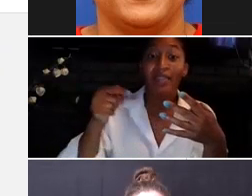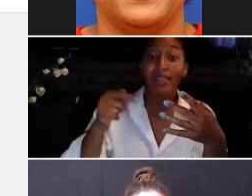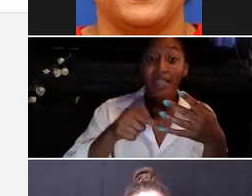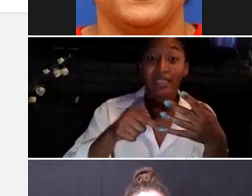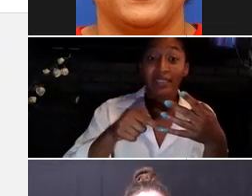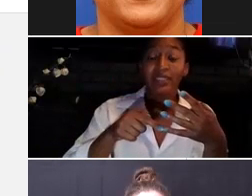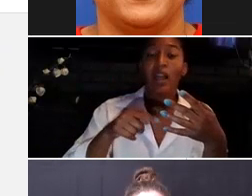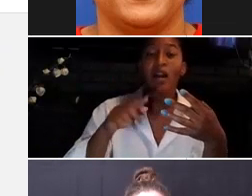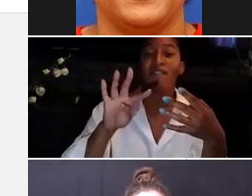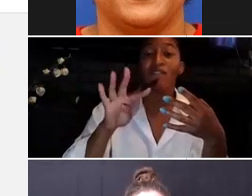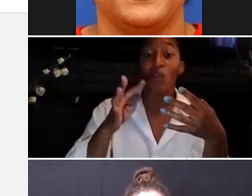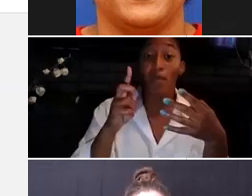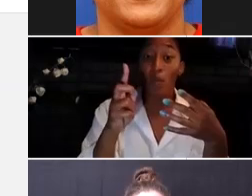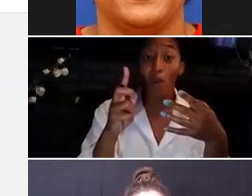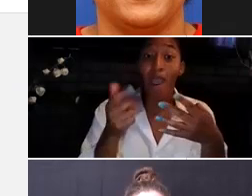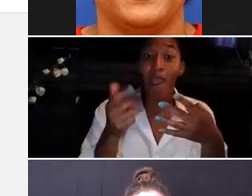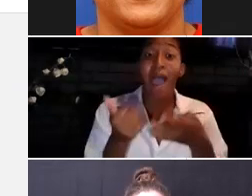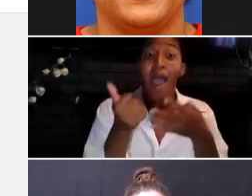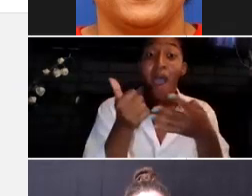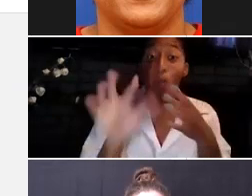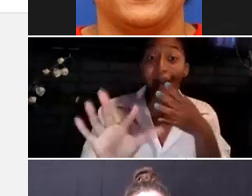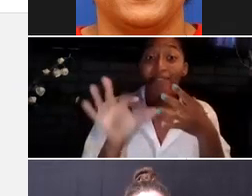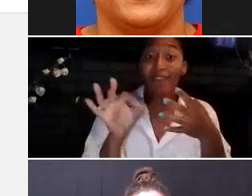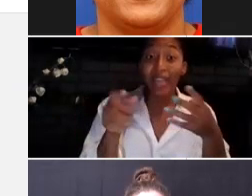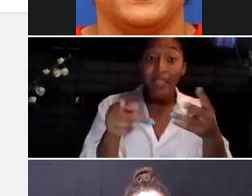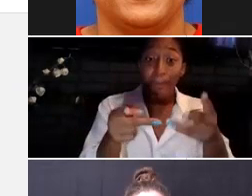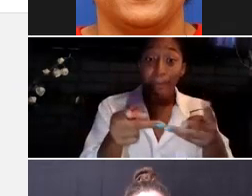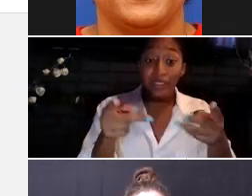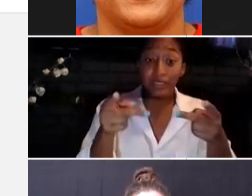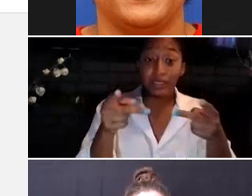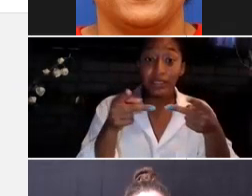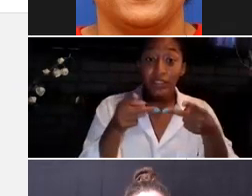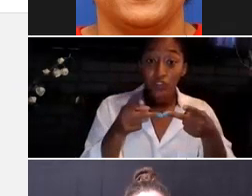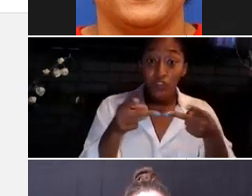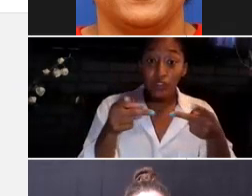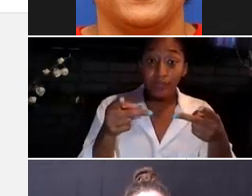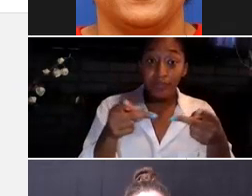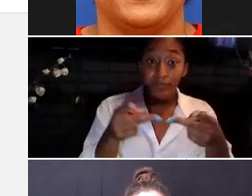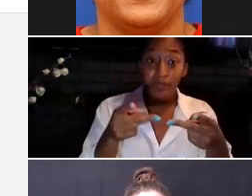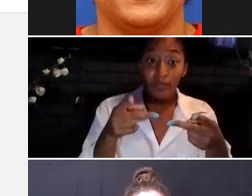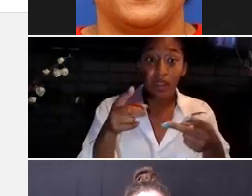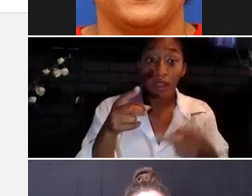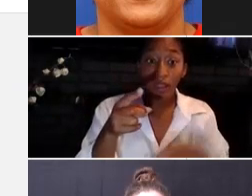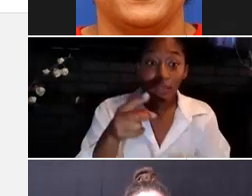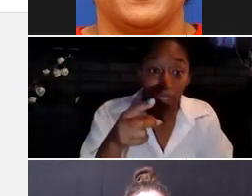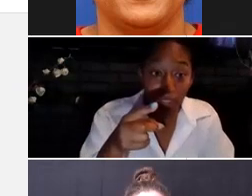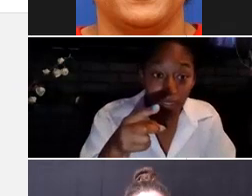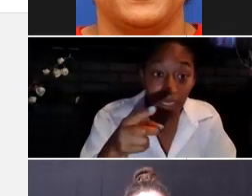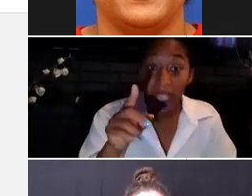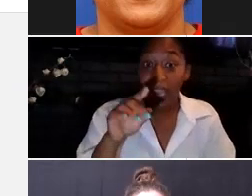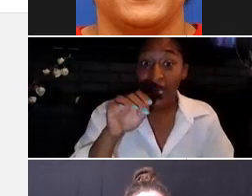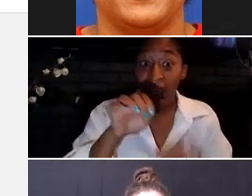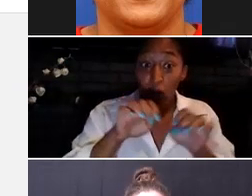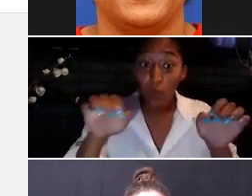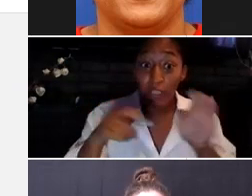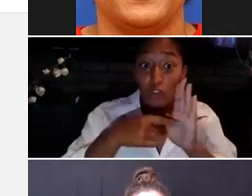notice the difference between this equation and this one. This equation only looks at it from the average velocity perspective.